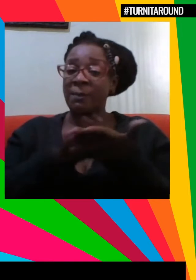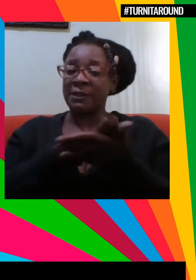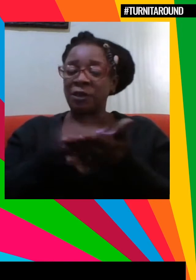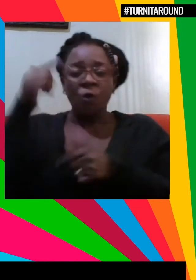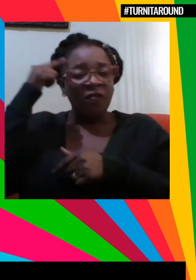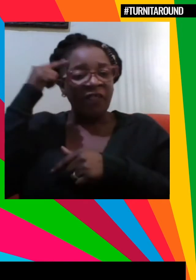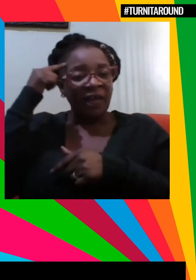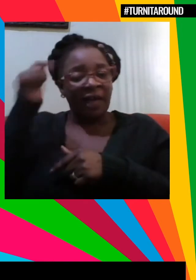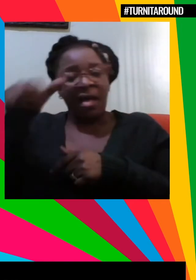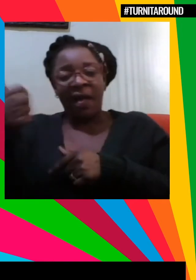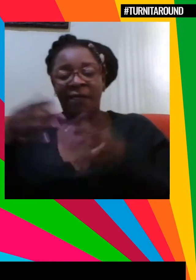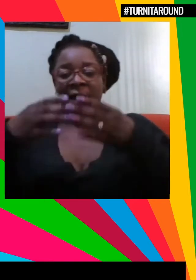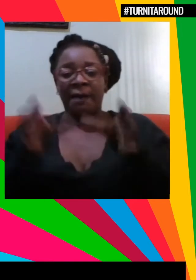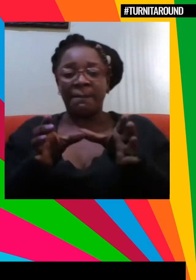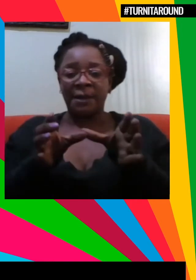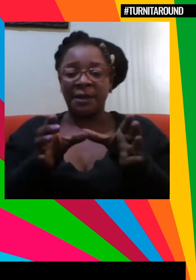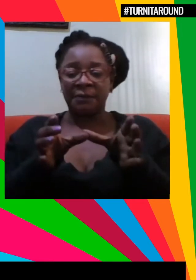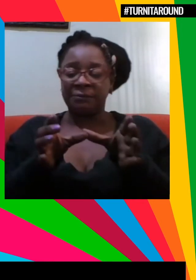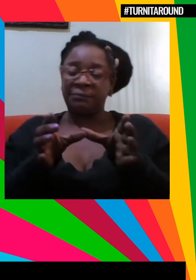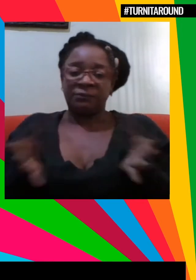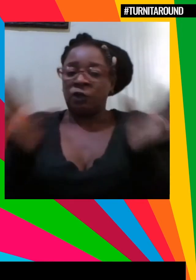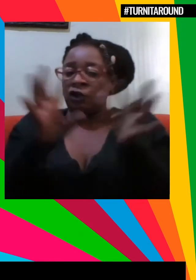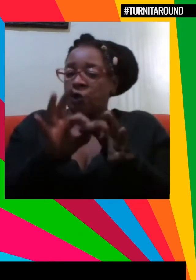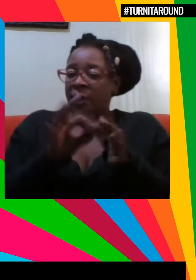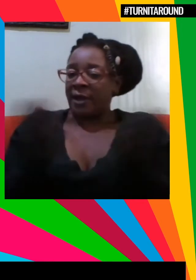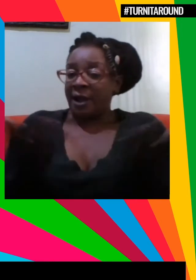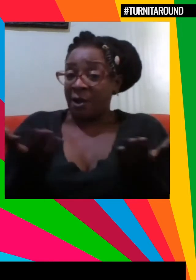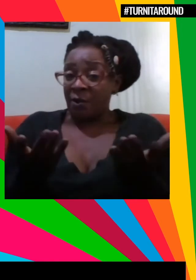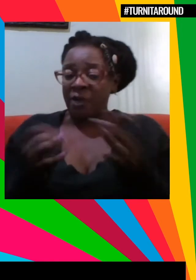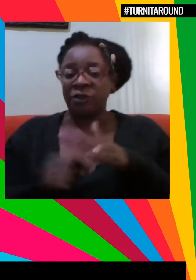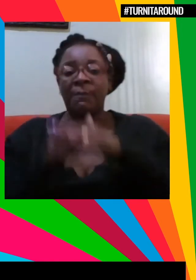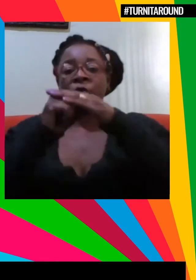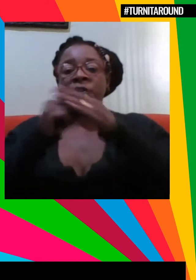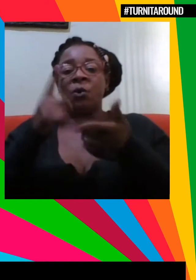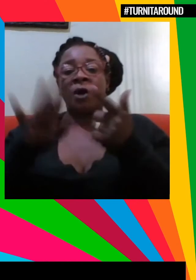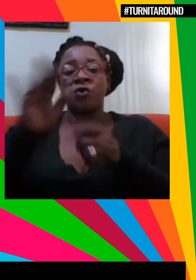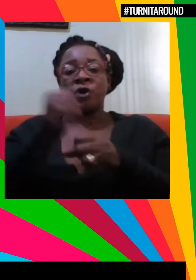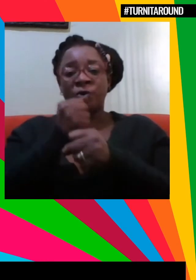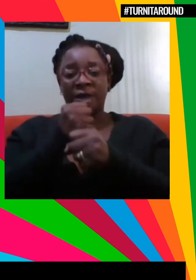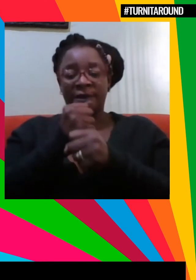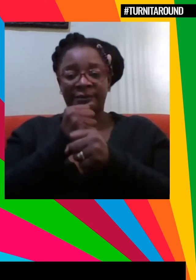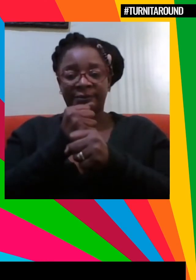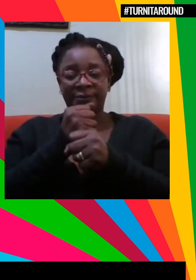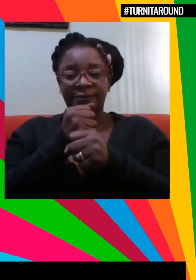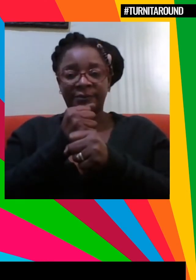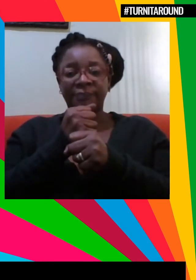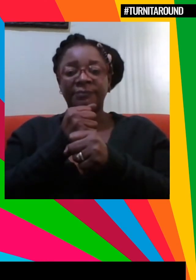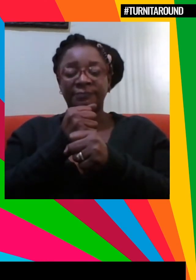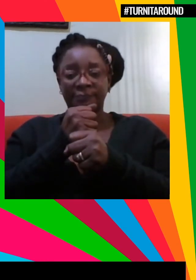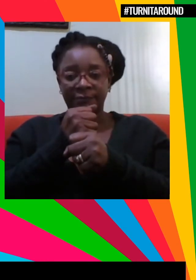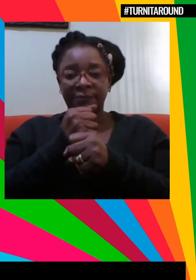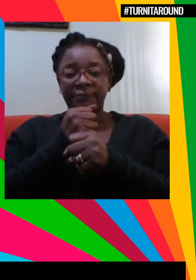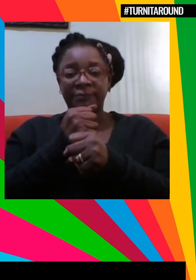other companies could do to join these efforts and help to support the work that First Mile is doing? Other companies